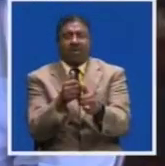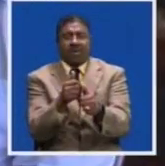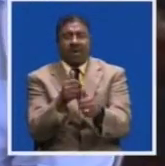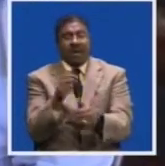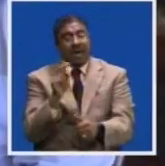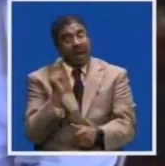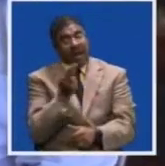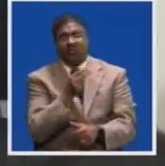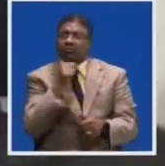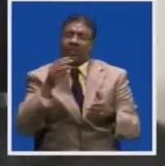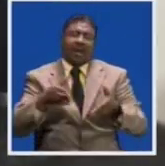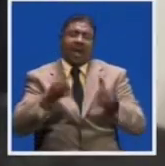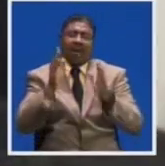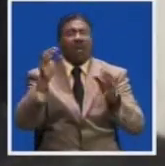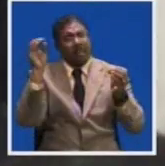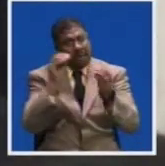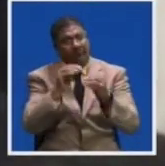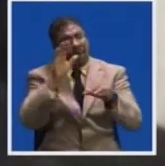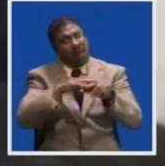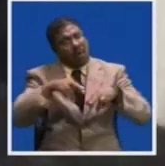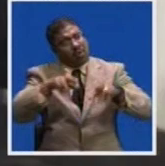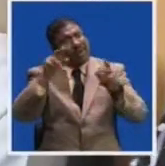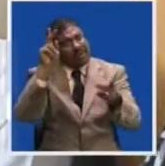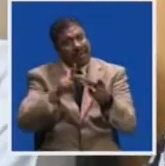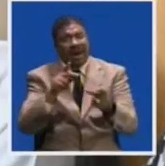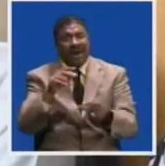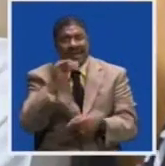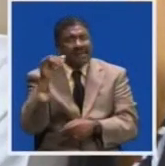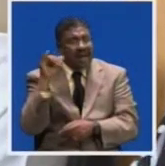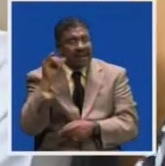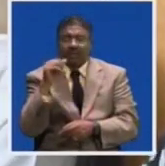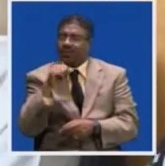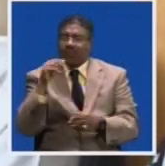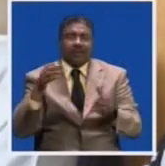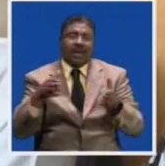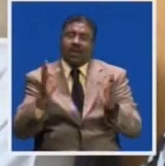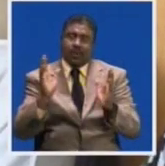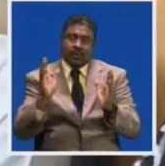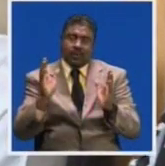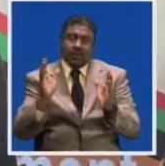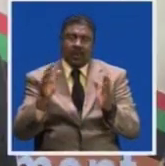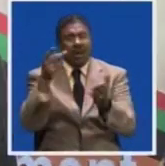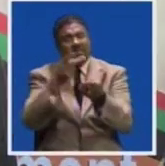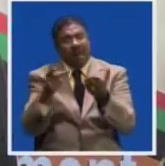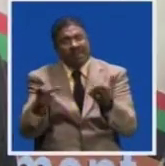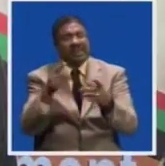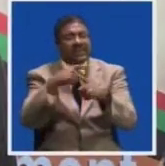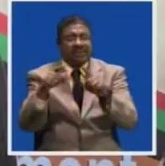any more people getting on the streets, as it were yesterday, and going through properties and